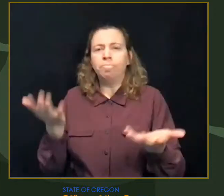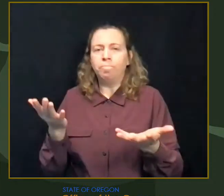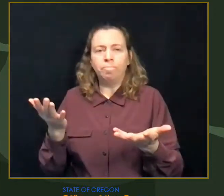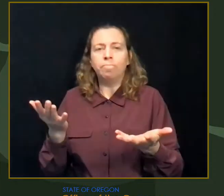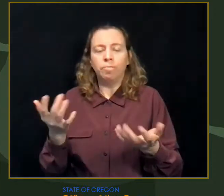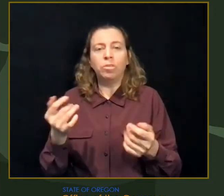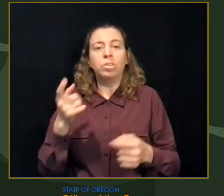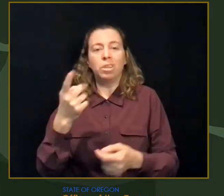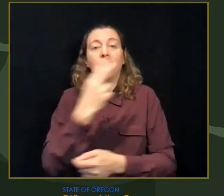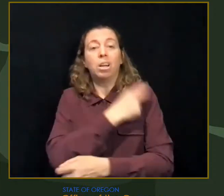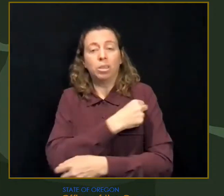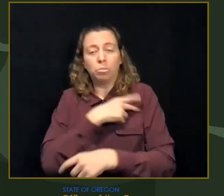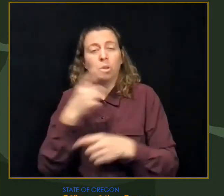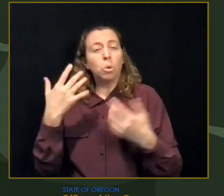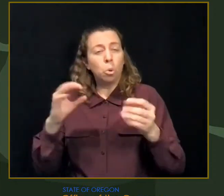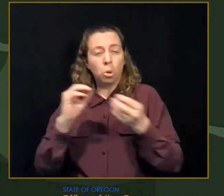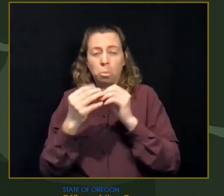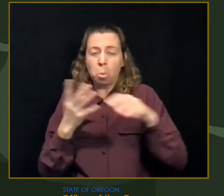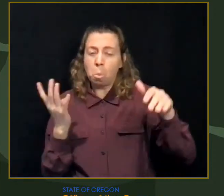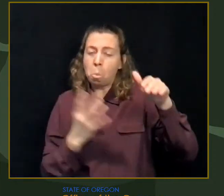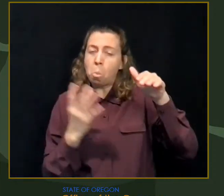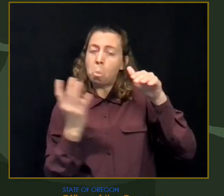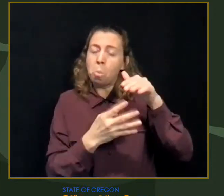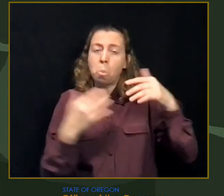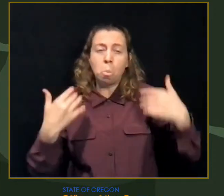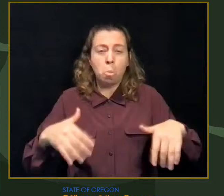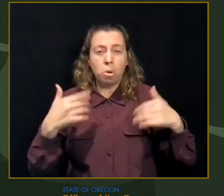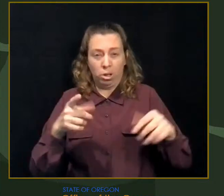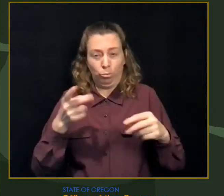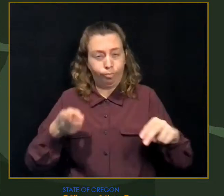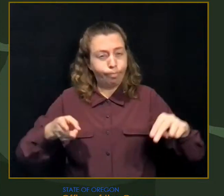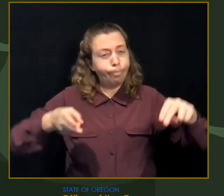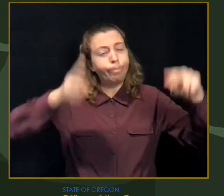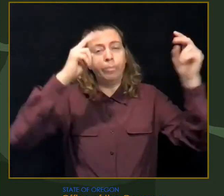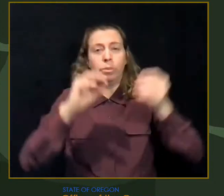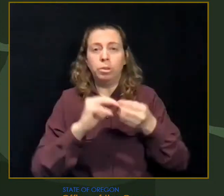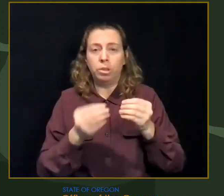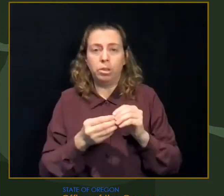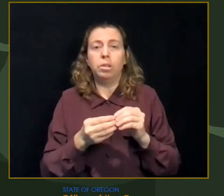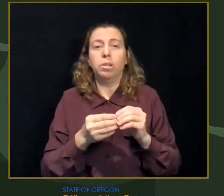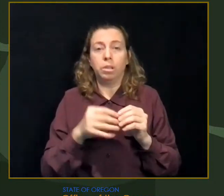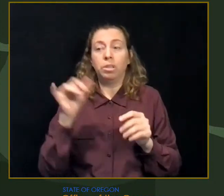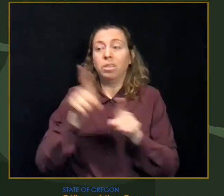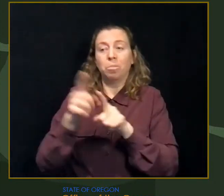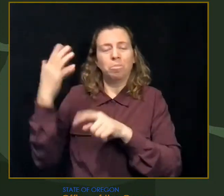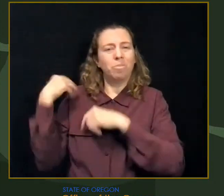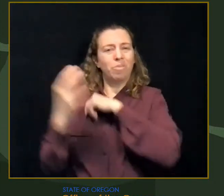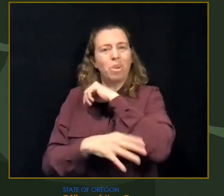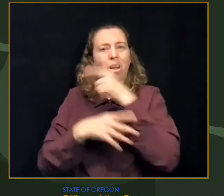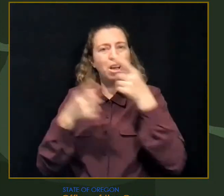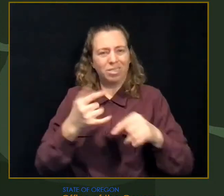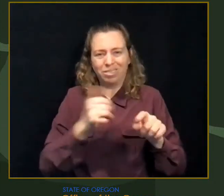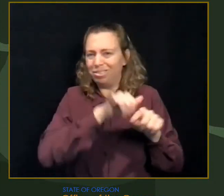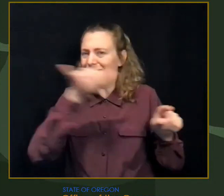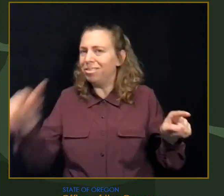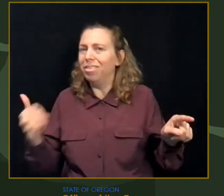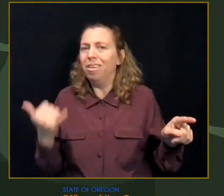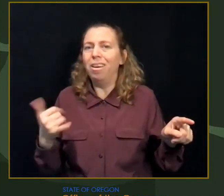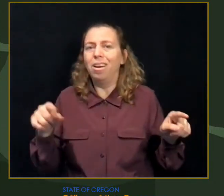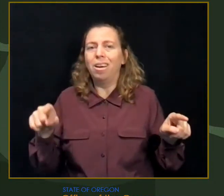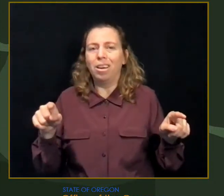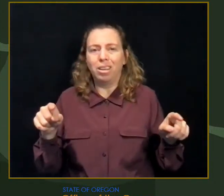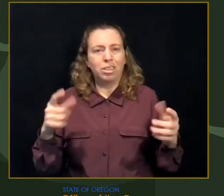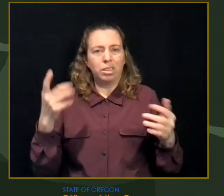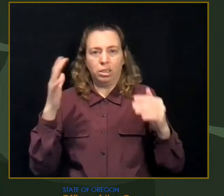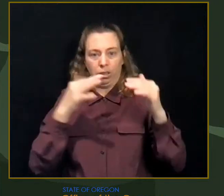fall, a curve that became very steep and pushed us close to not having the specialized care and intensive care